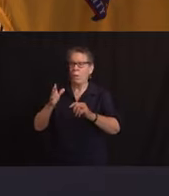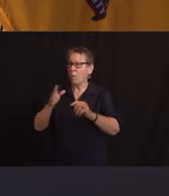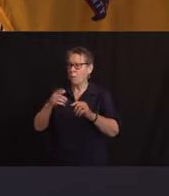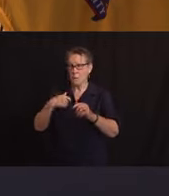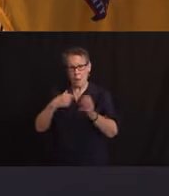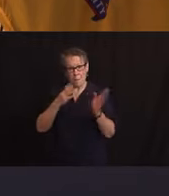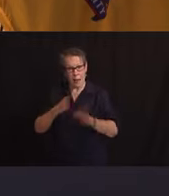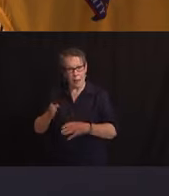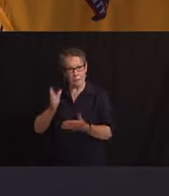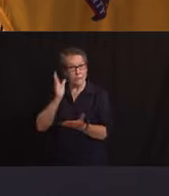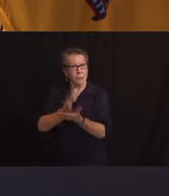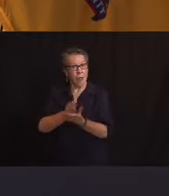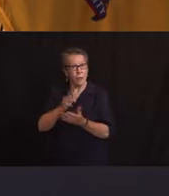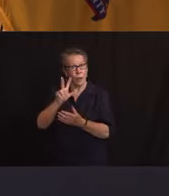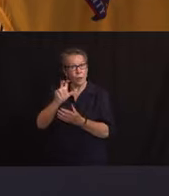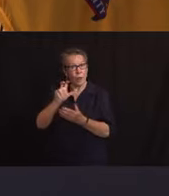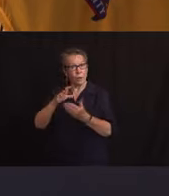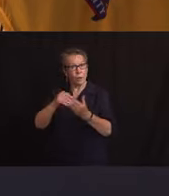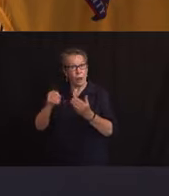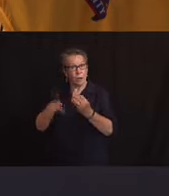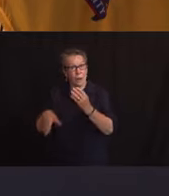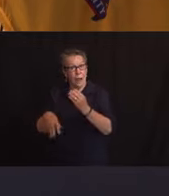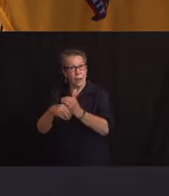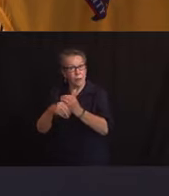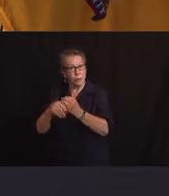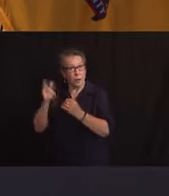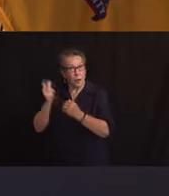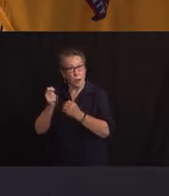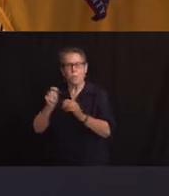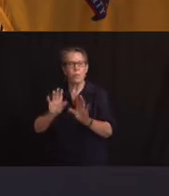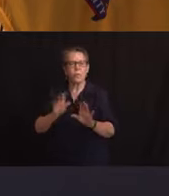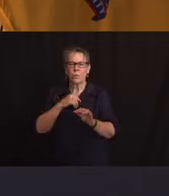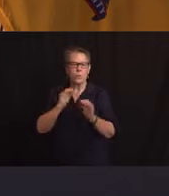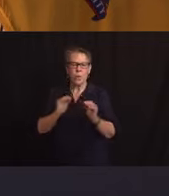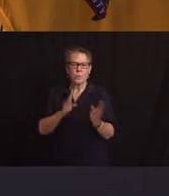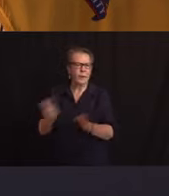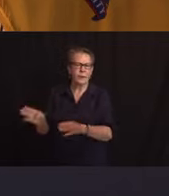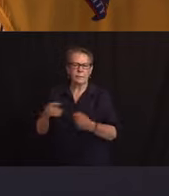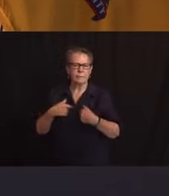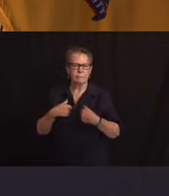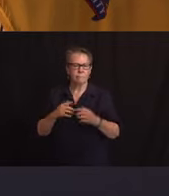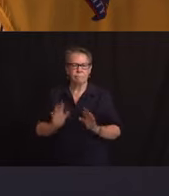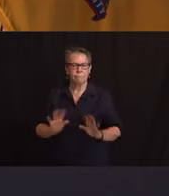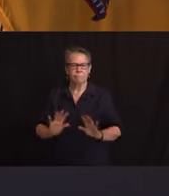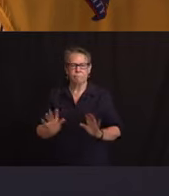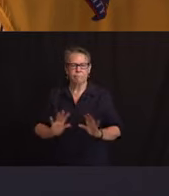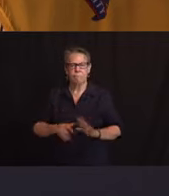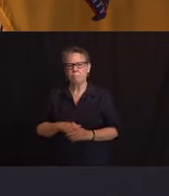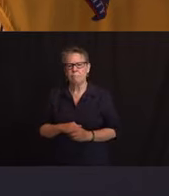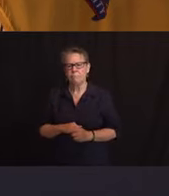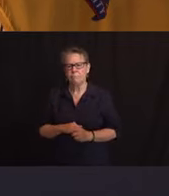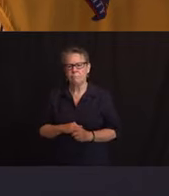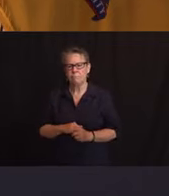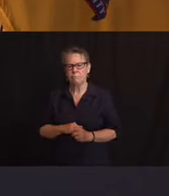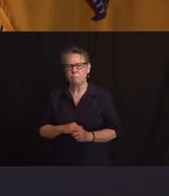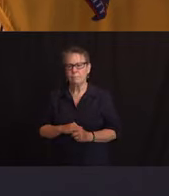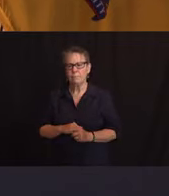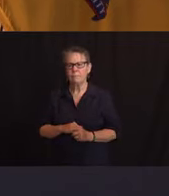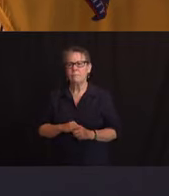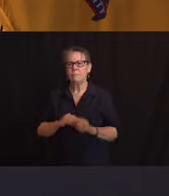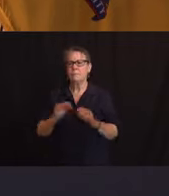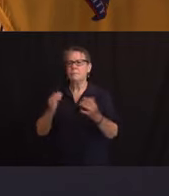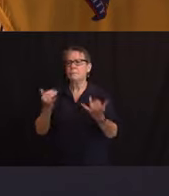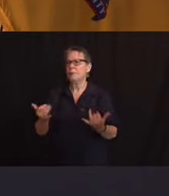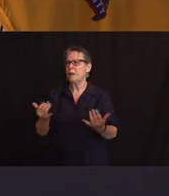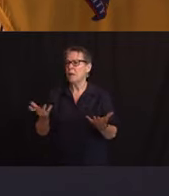And what happens if, in the reopening process, I think it's different if somebody doesn't legitimately understand it